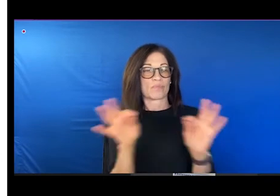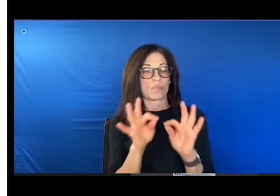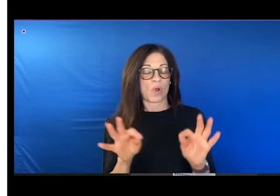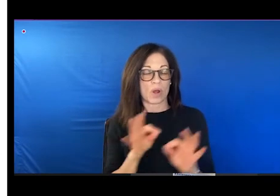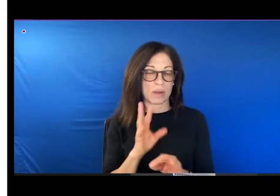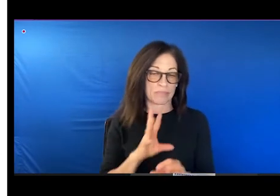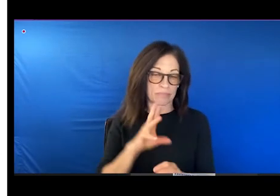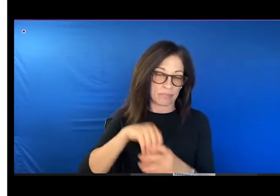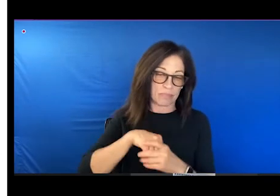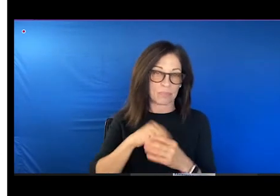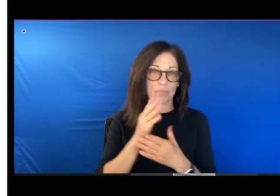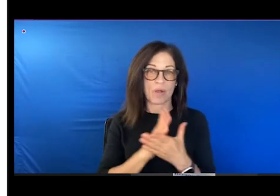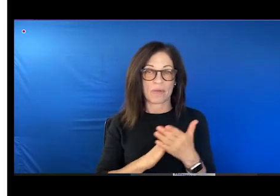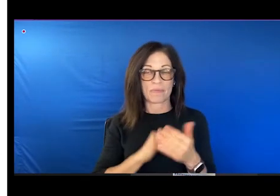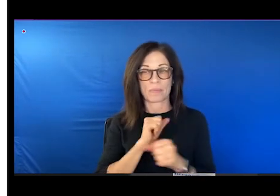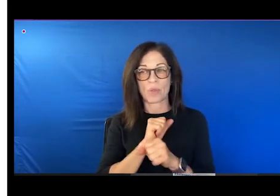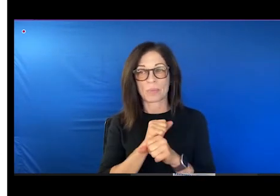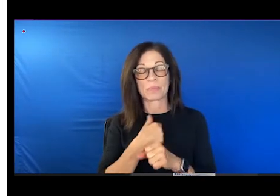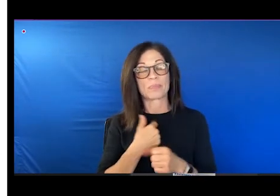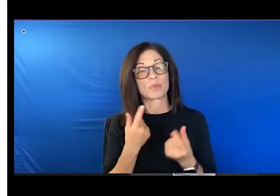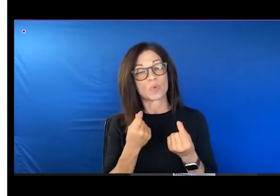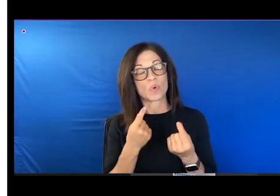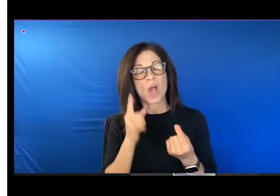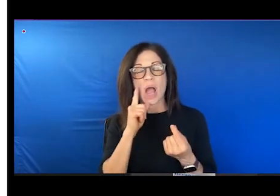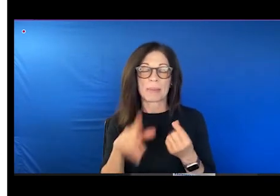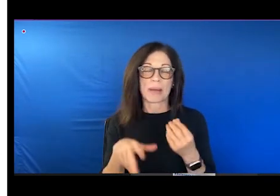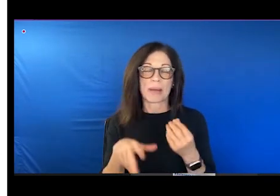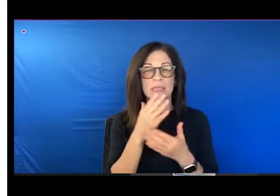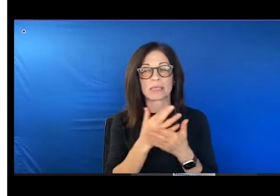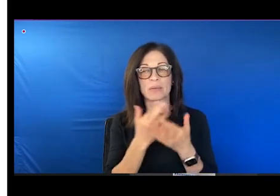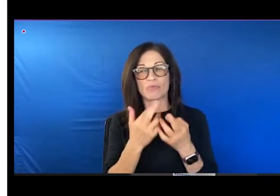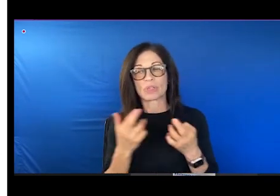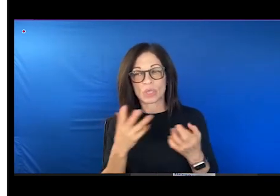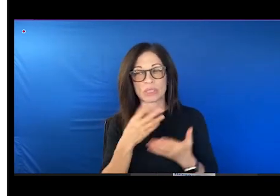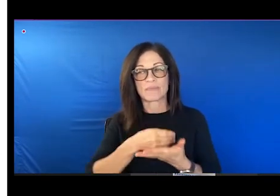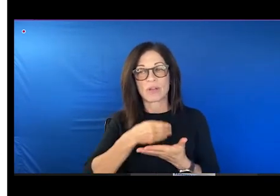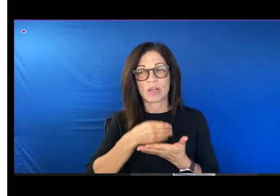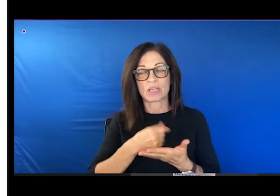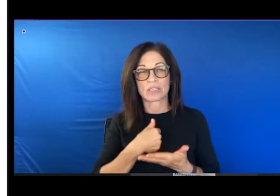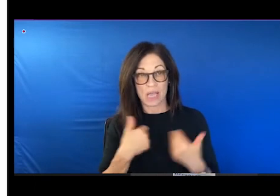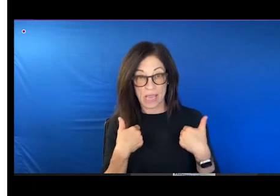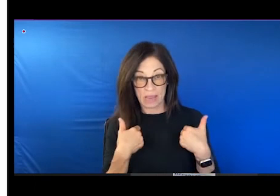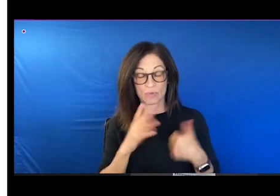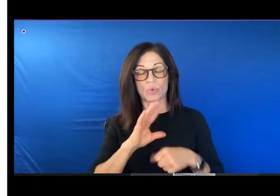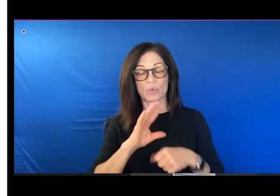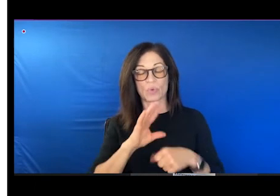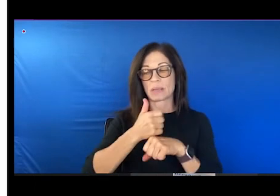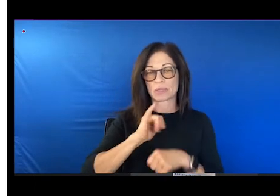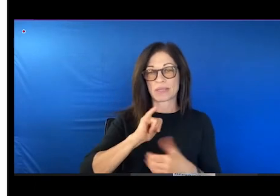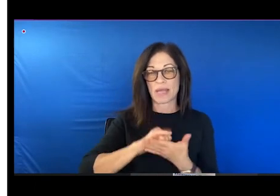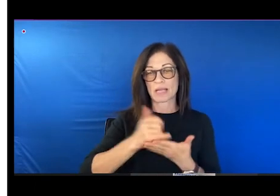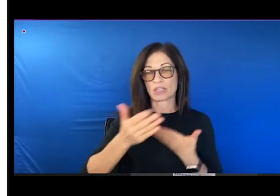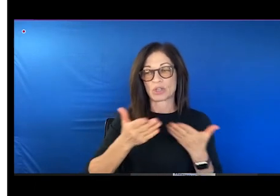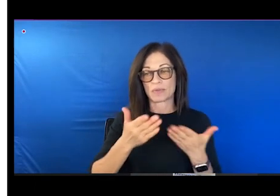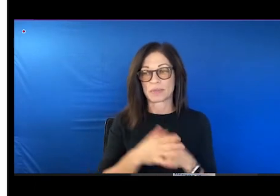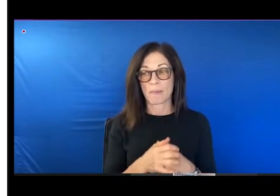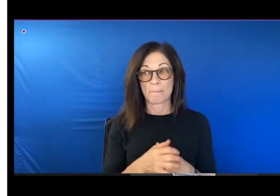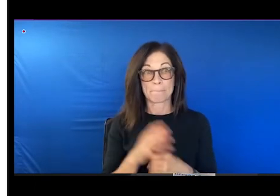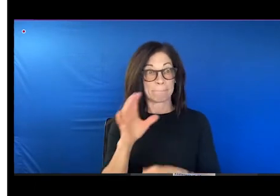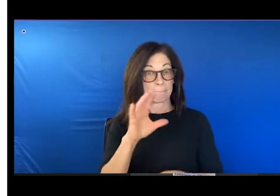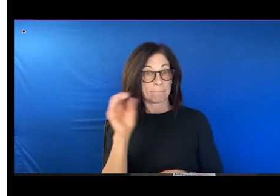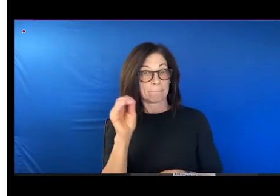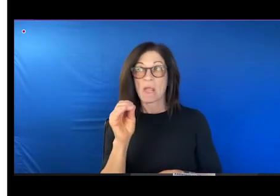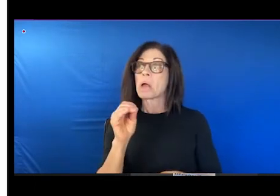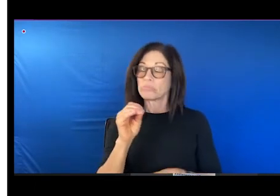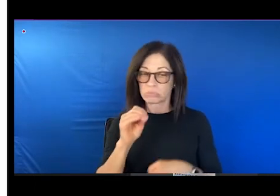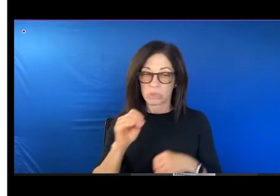to be viable and in inclusive employment. I'm going to kick in some resources and some funds I have to establish a